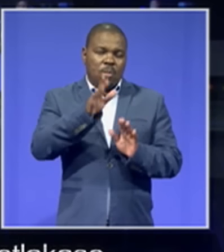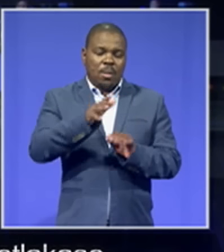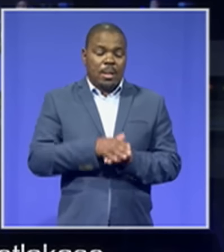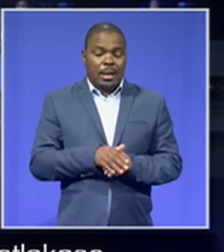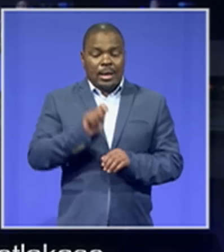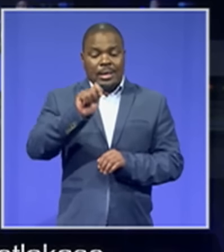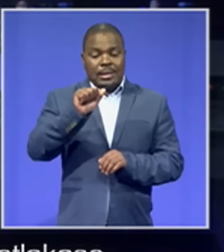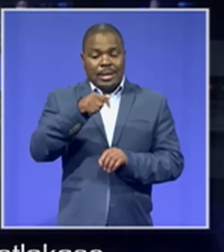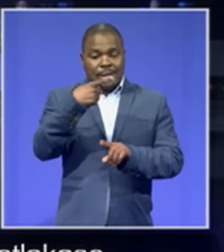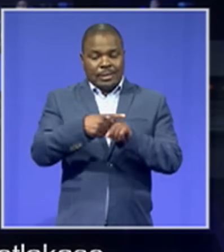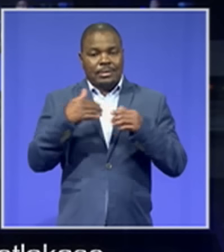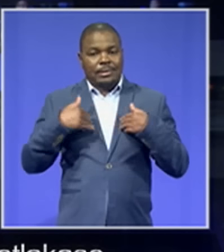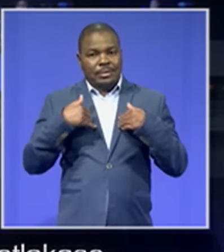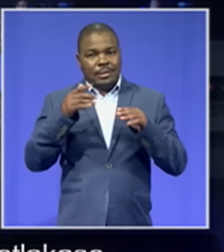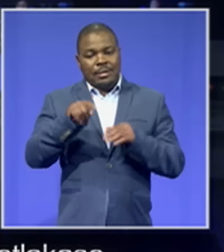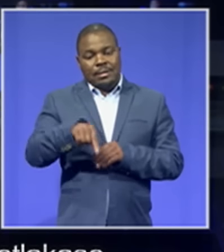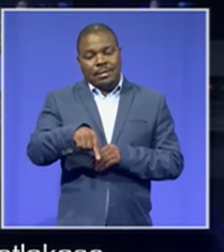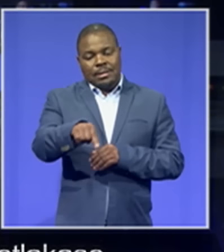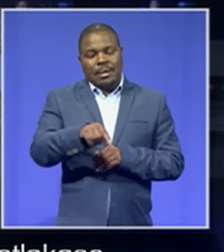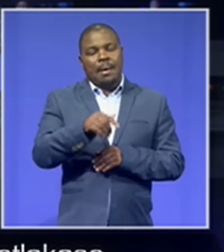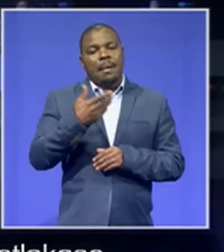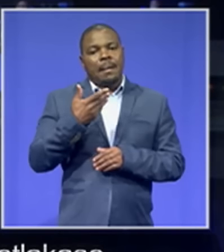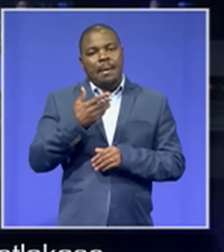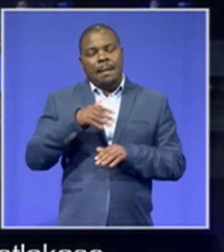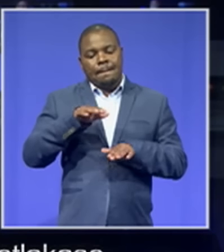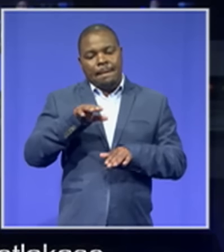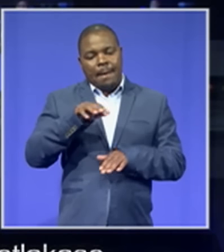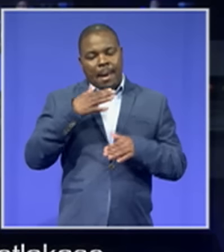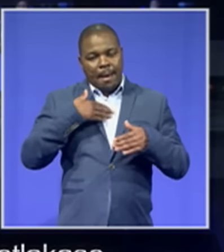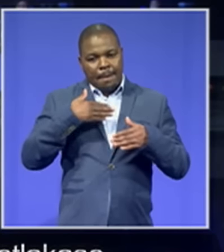lena le tla kengwa tshebetsong kgweding ya Mmesa monongwaha.